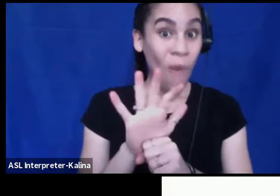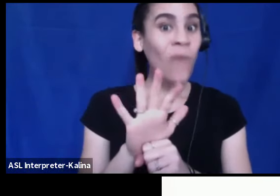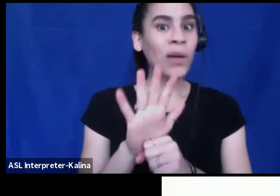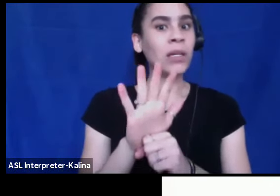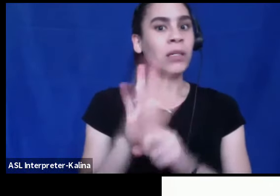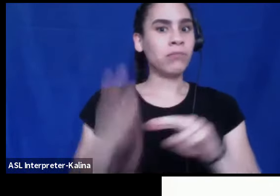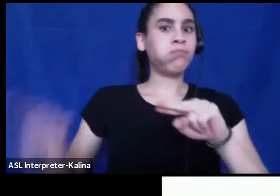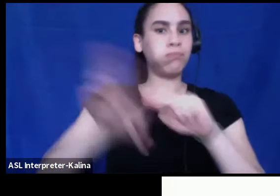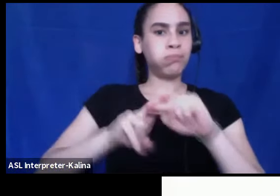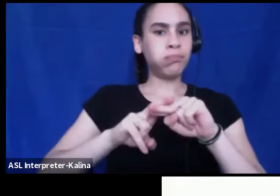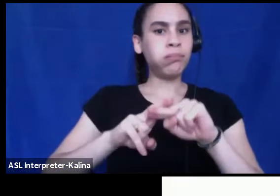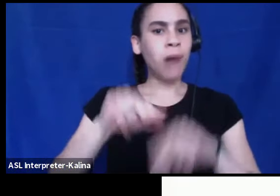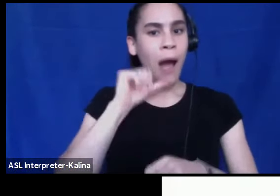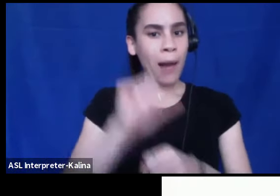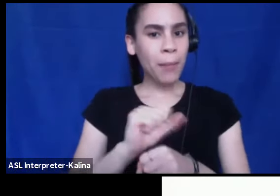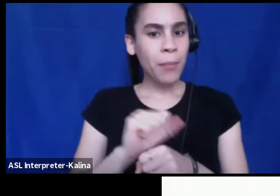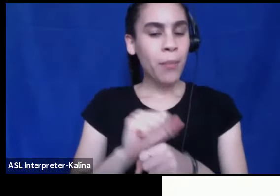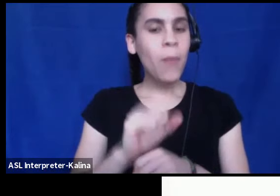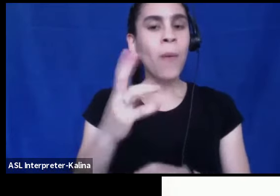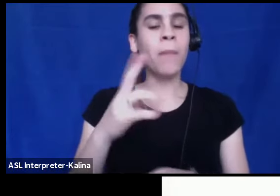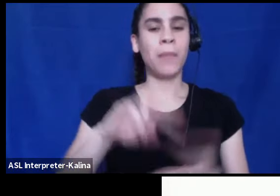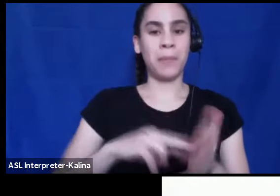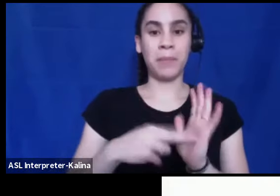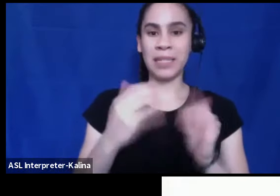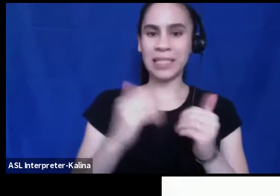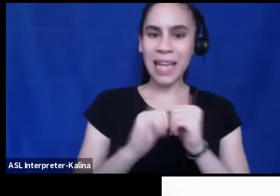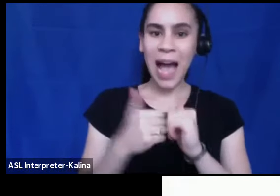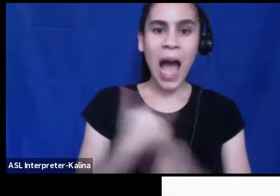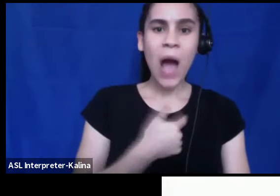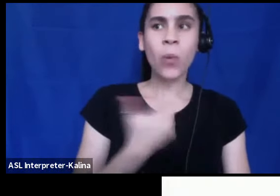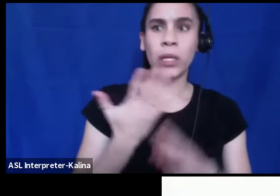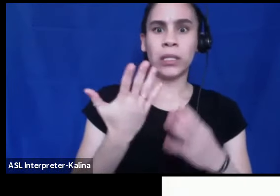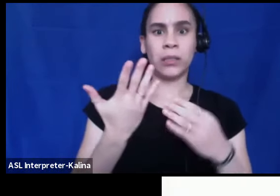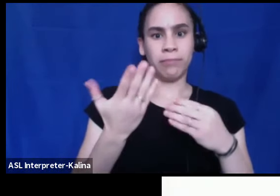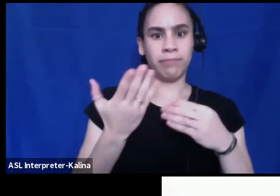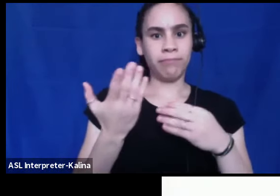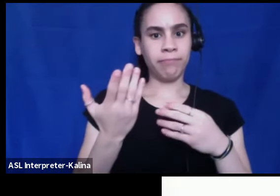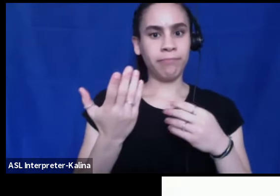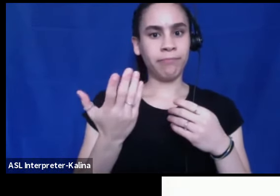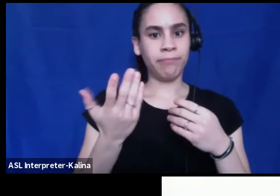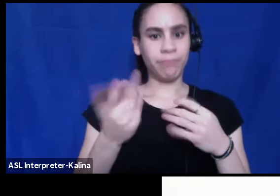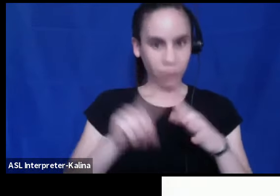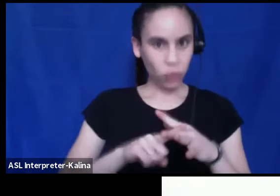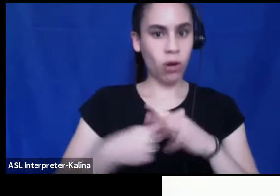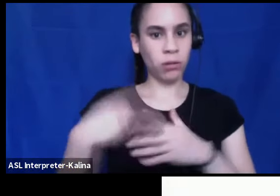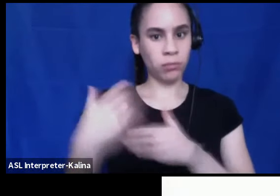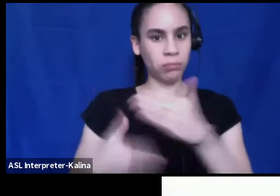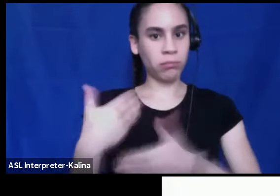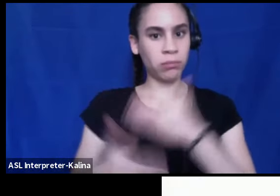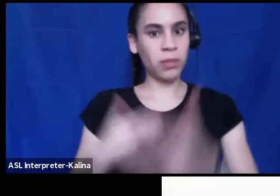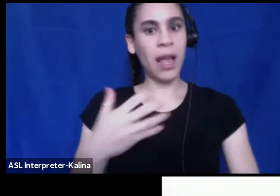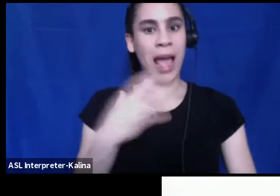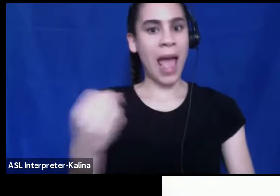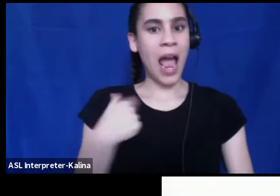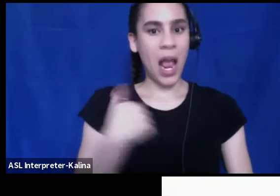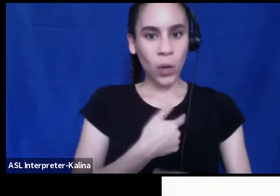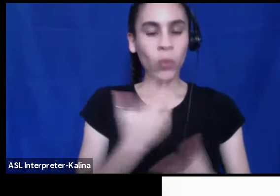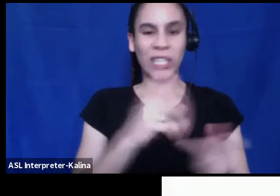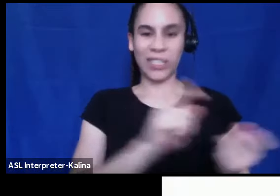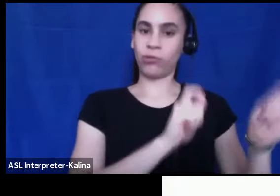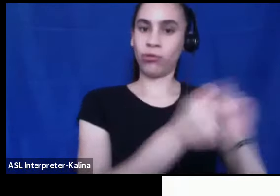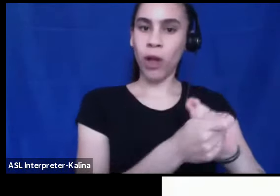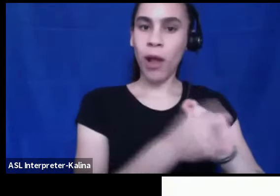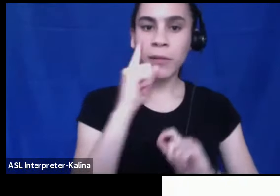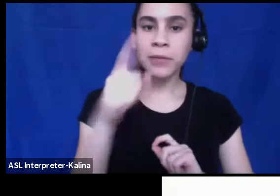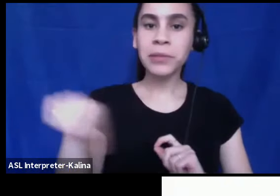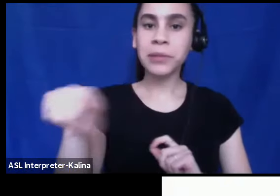we need to think about how do we open the door and honestly remove the door for disabled people to be able to work in the areas